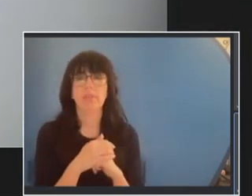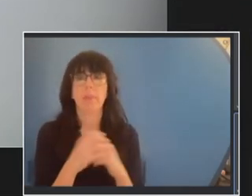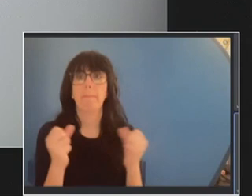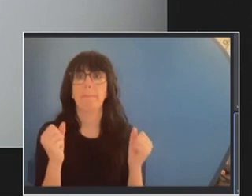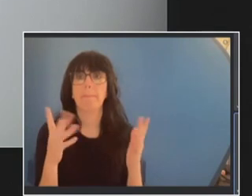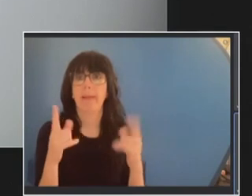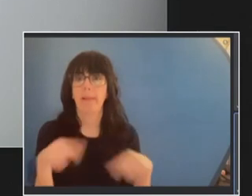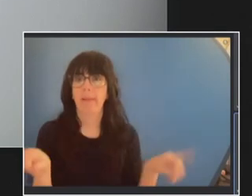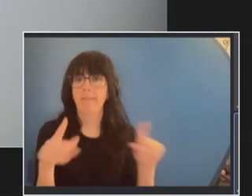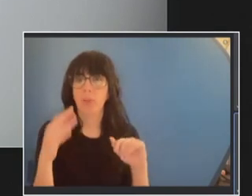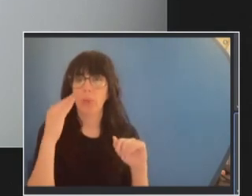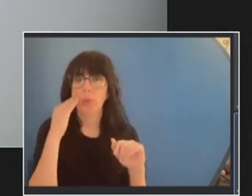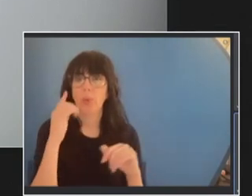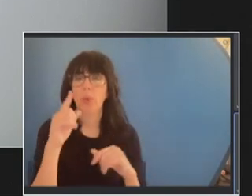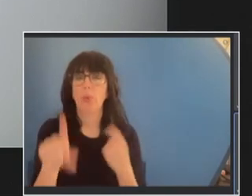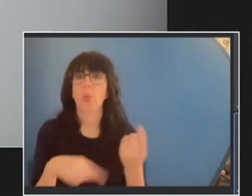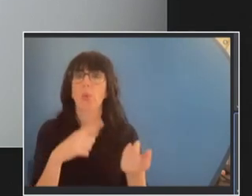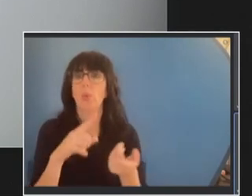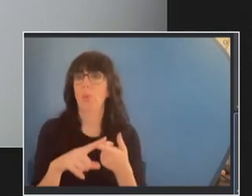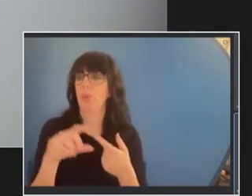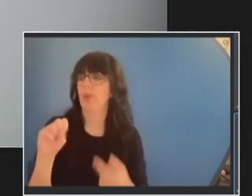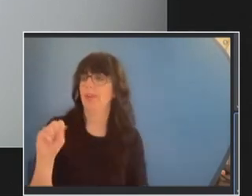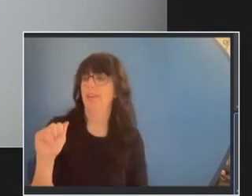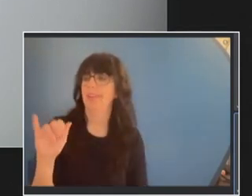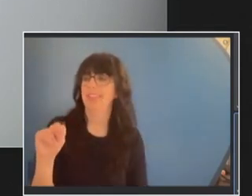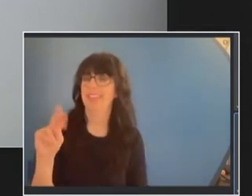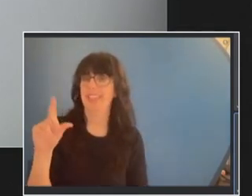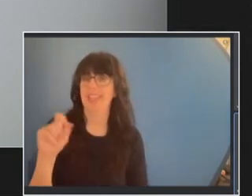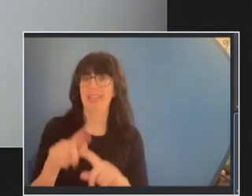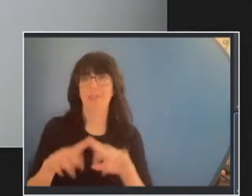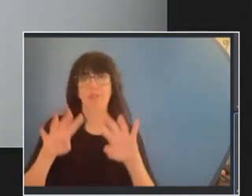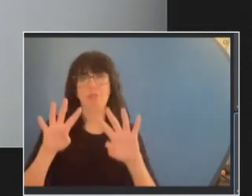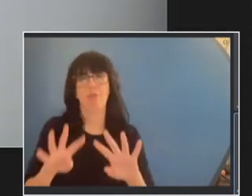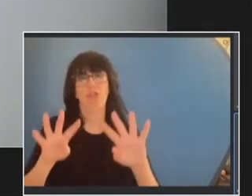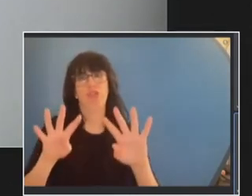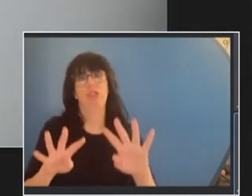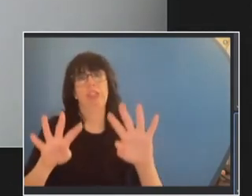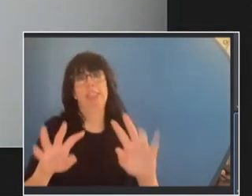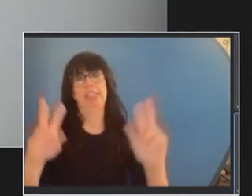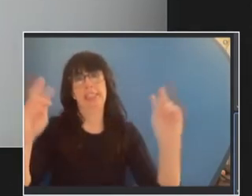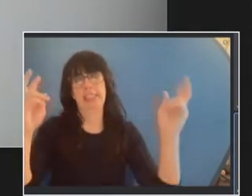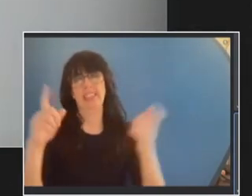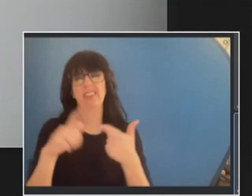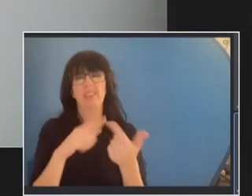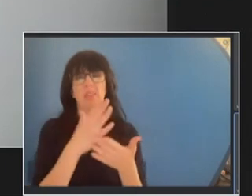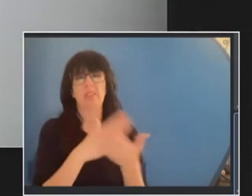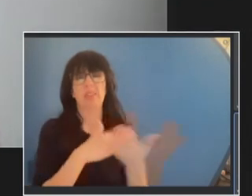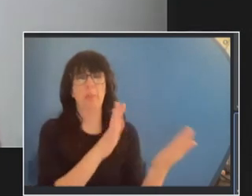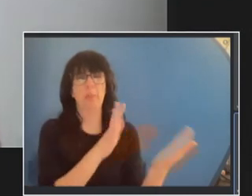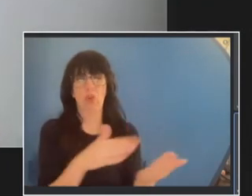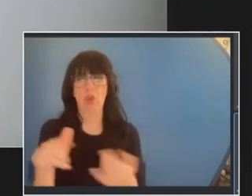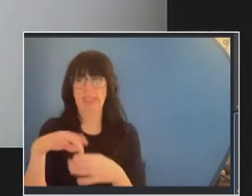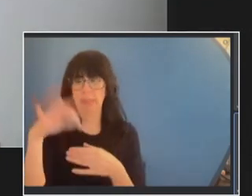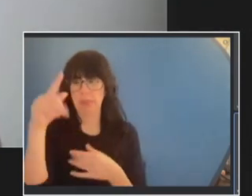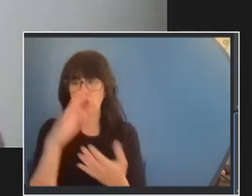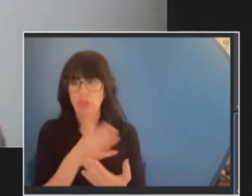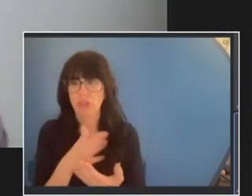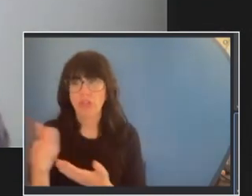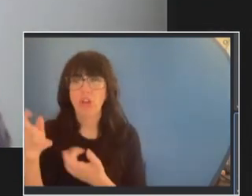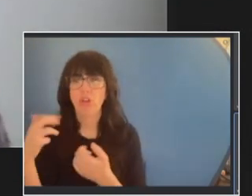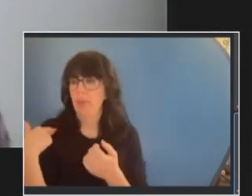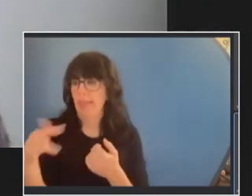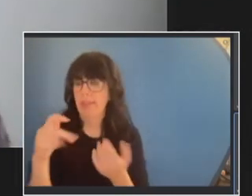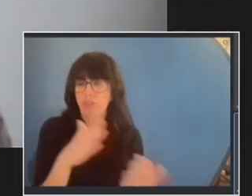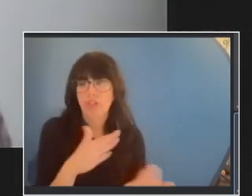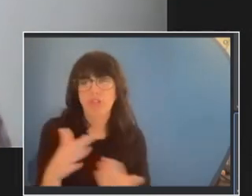When the Saints Go Marching In. So those are some of the spirituals that are integrated, at least the titles